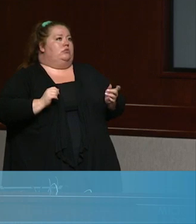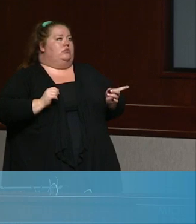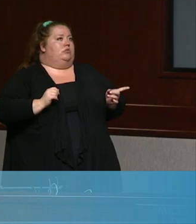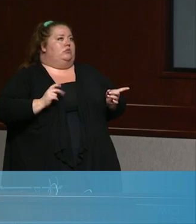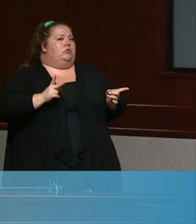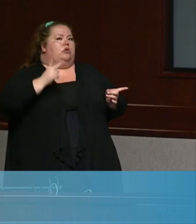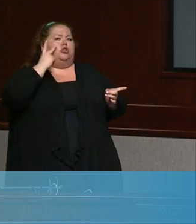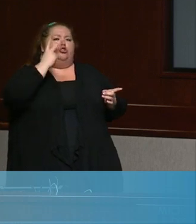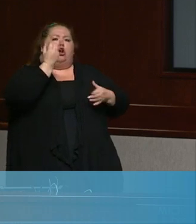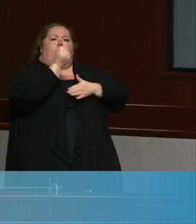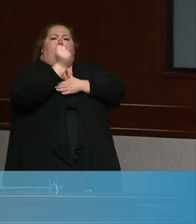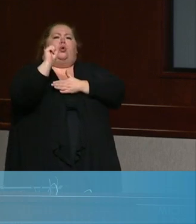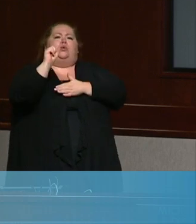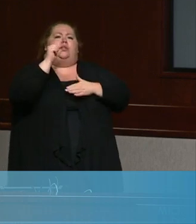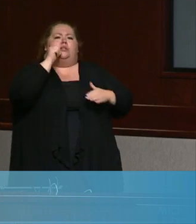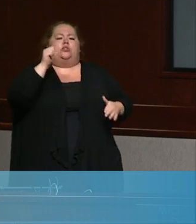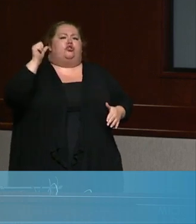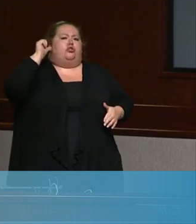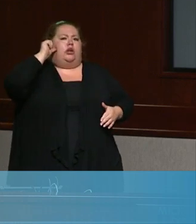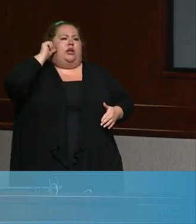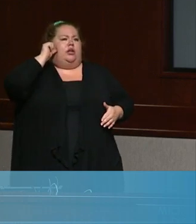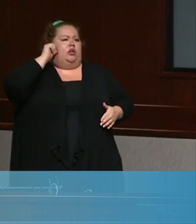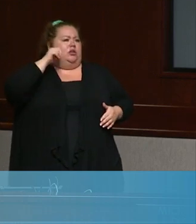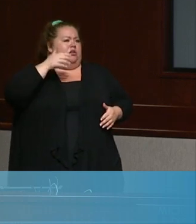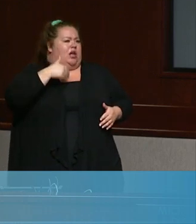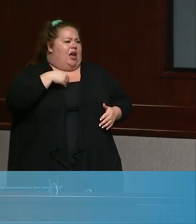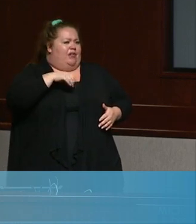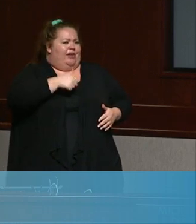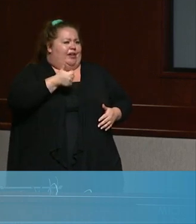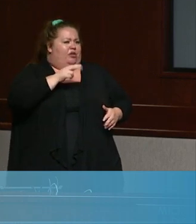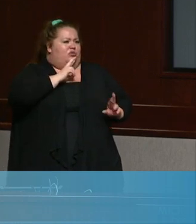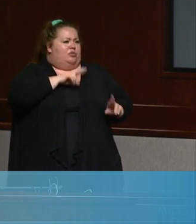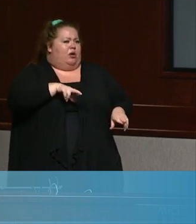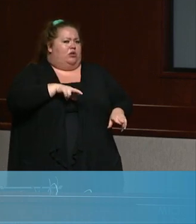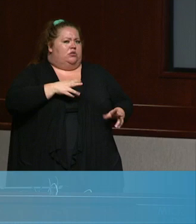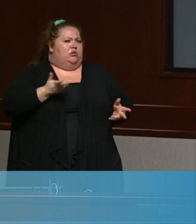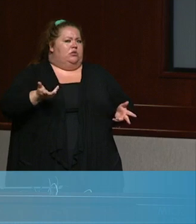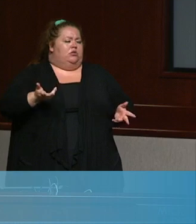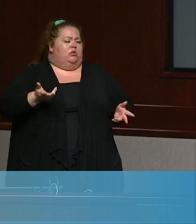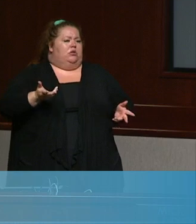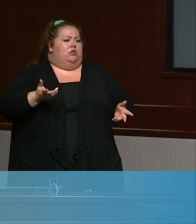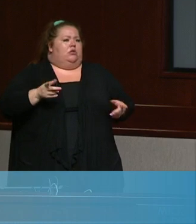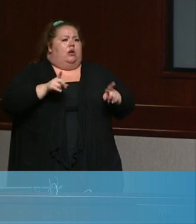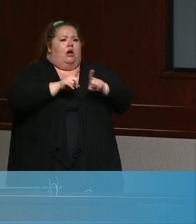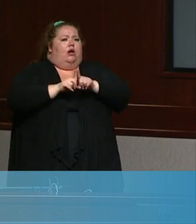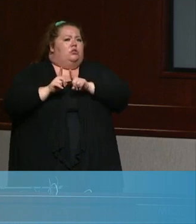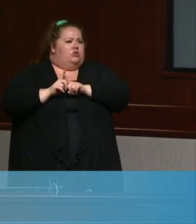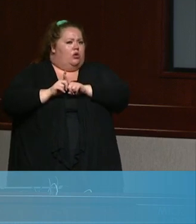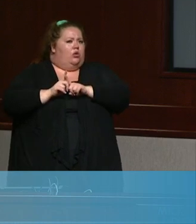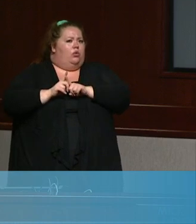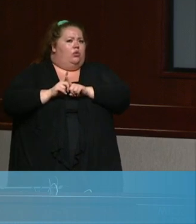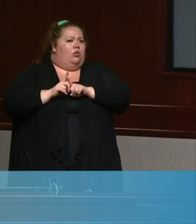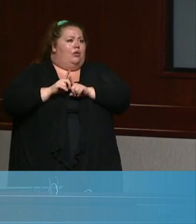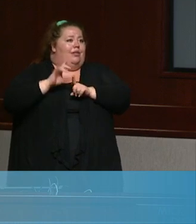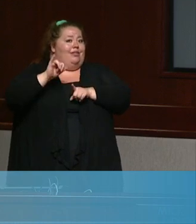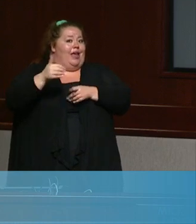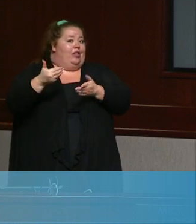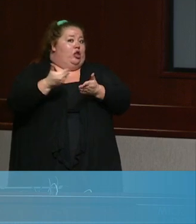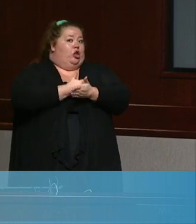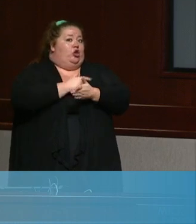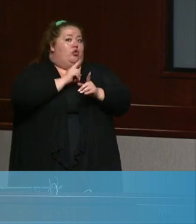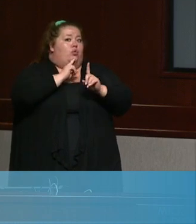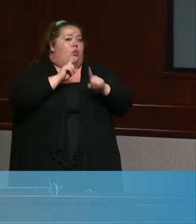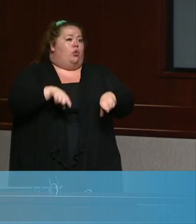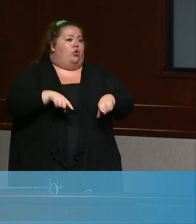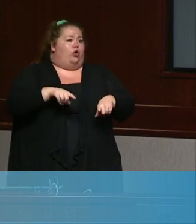protest yesterday. I'm just wondering if anybody has a response to that, and also is that what prompted the new order of 22 pallets